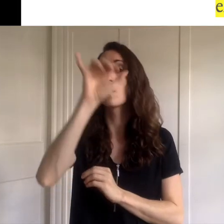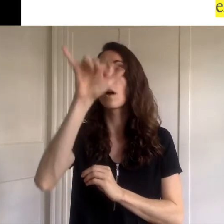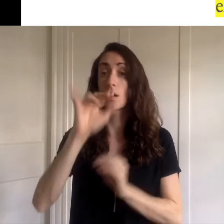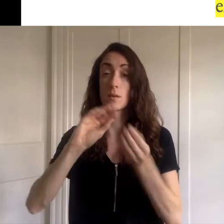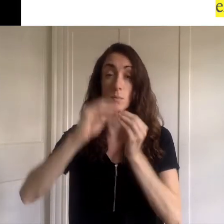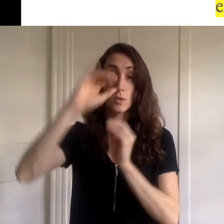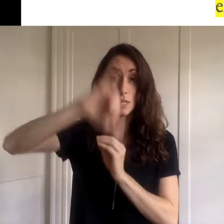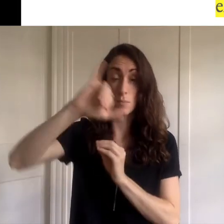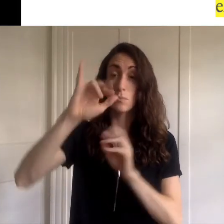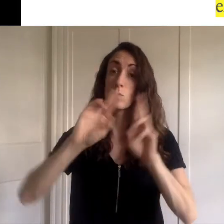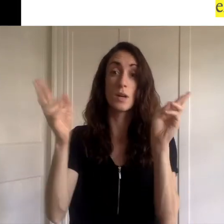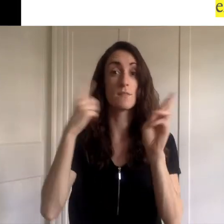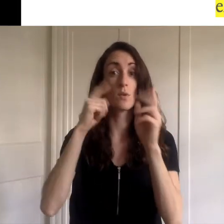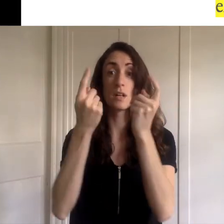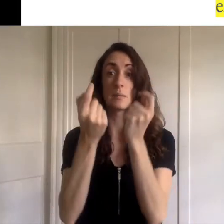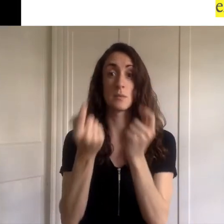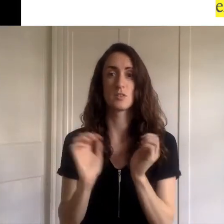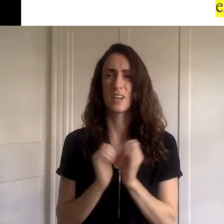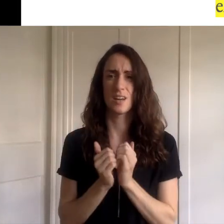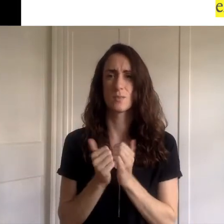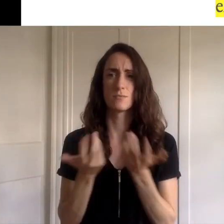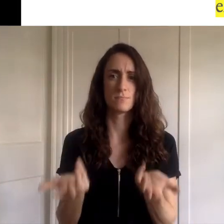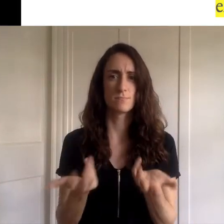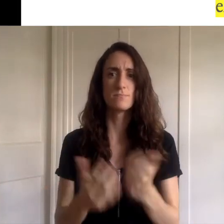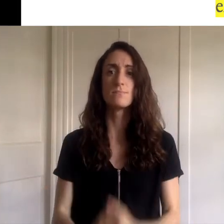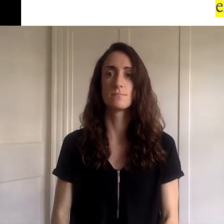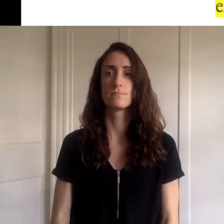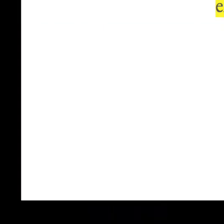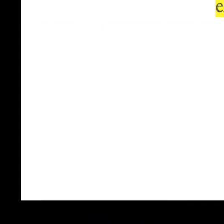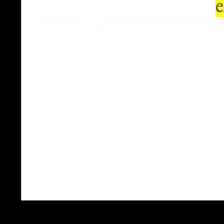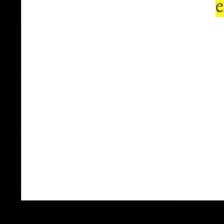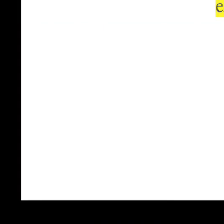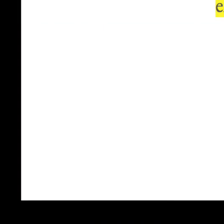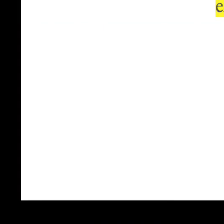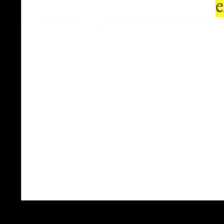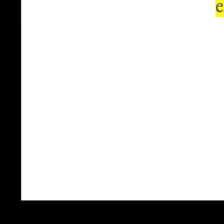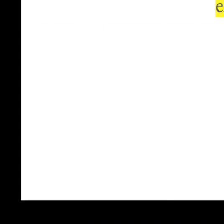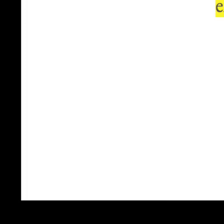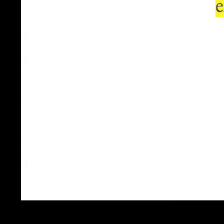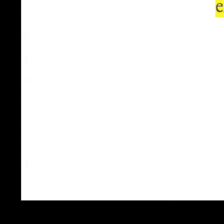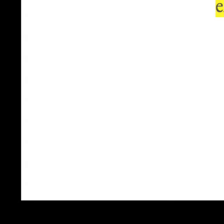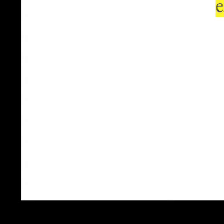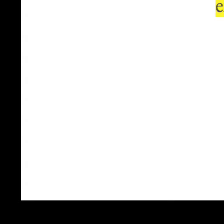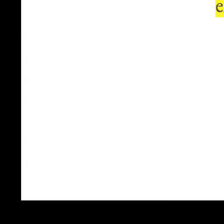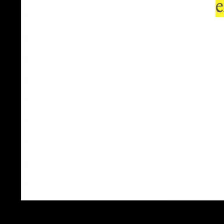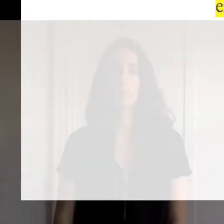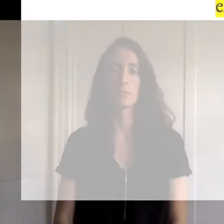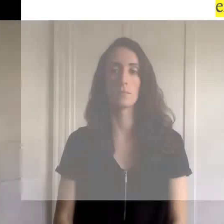for the elimination method. That means we want the x or the y terms to have the same or opposite coefficients.